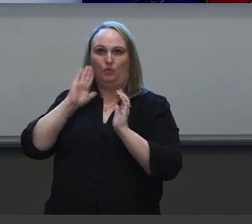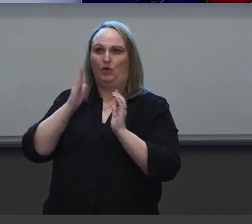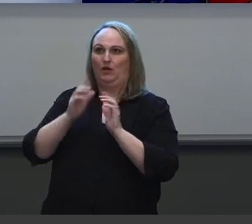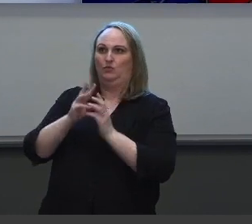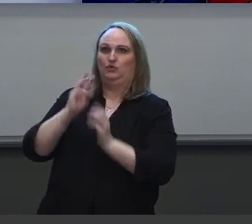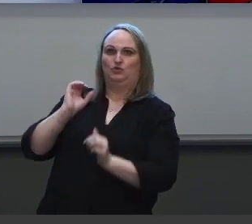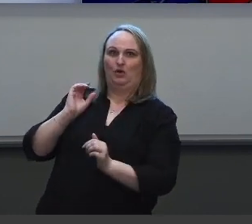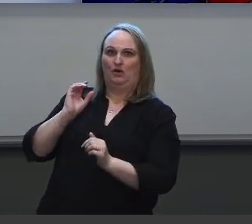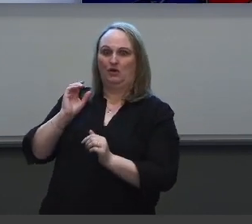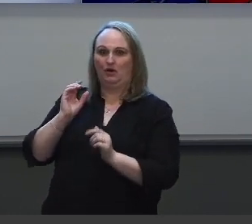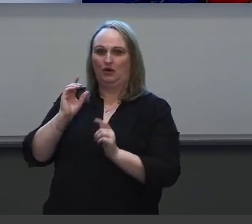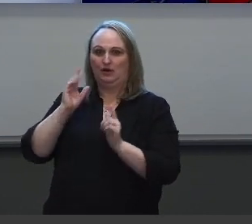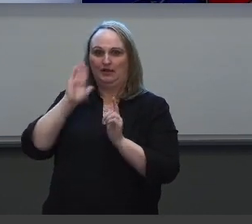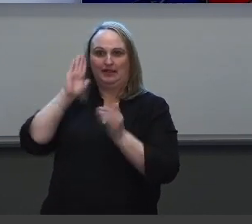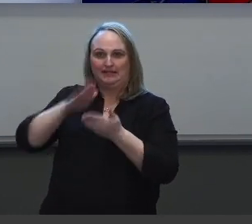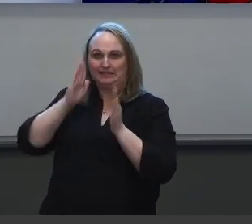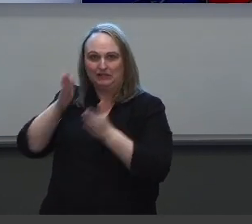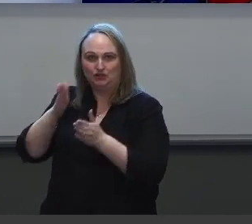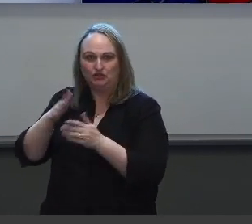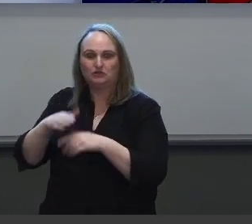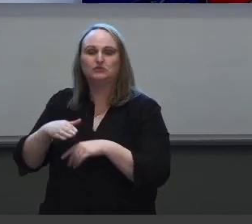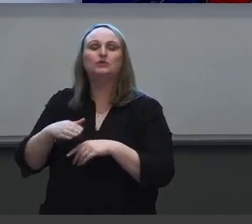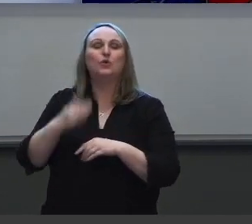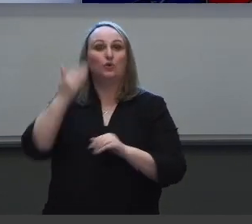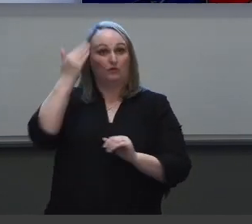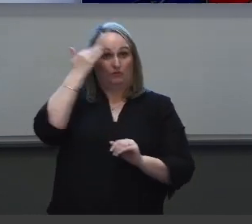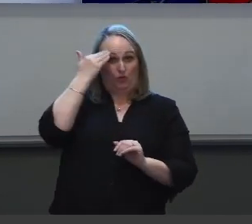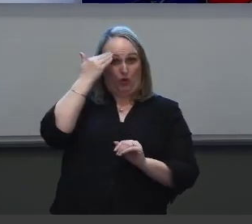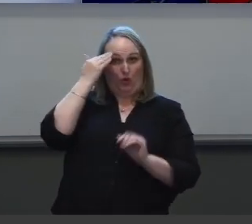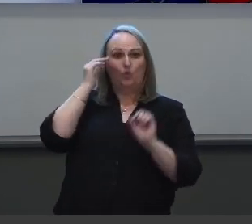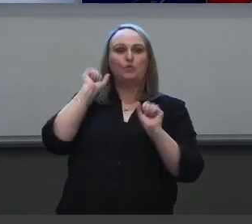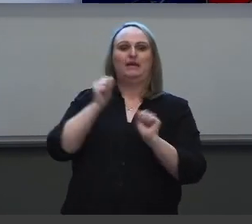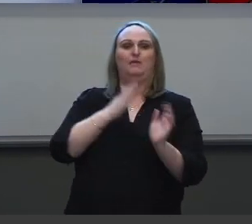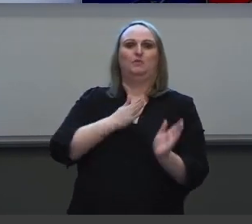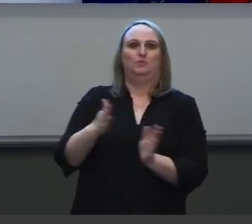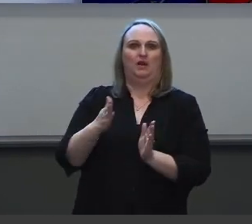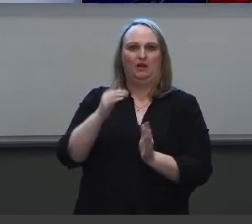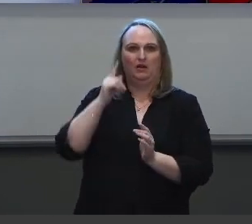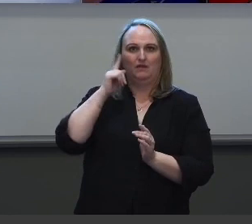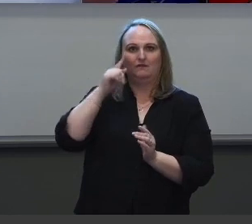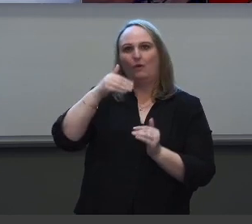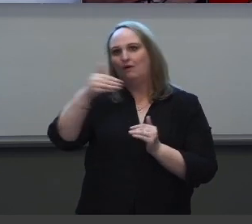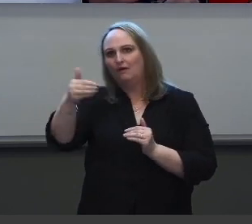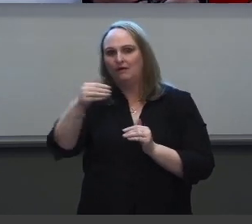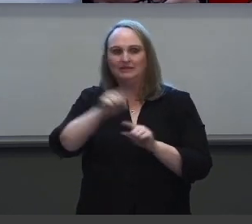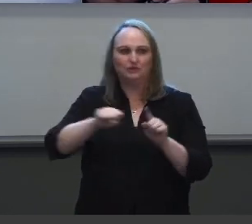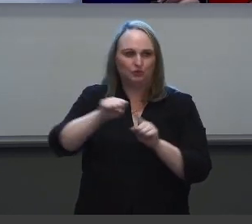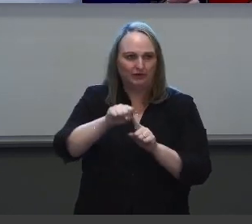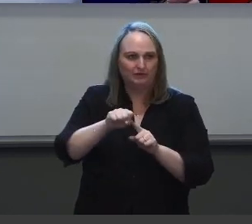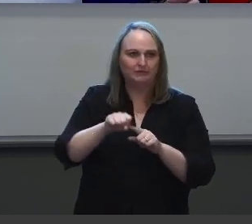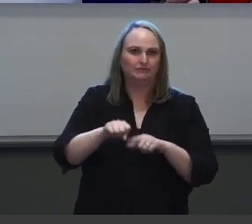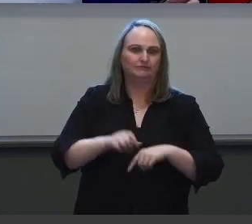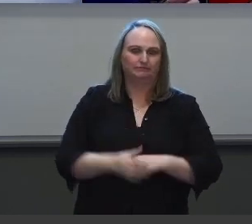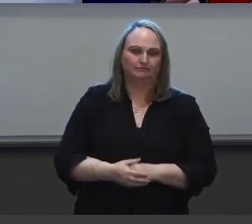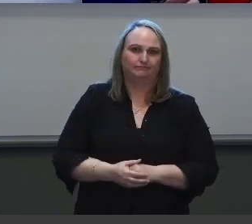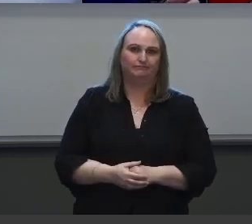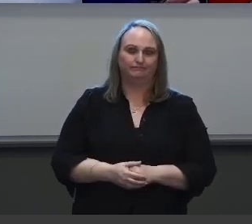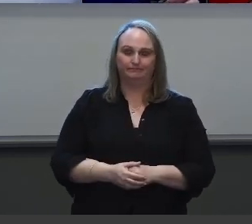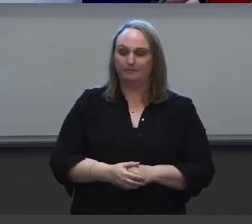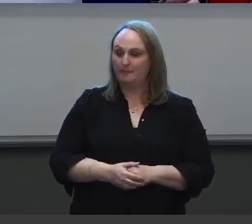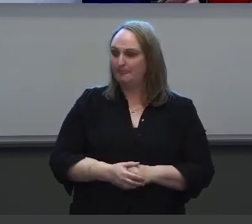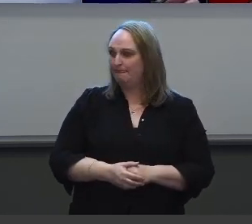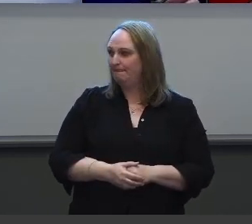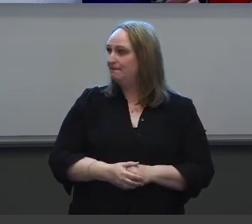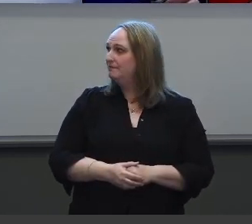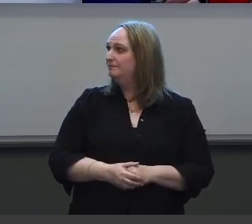these bidirectional relationships can really help us to be better prepared to manage all of these behaviors and really